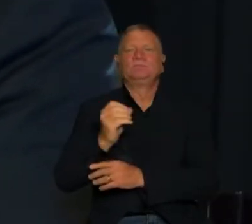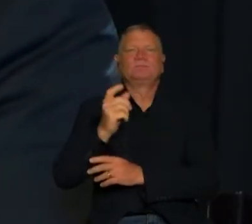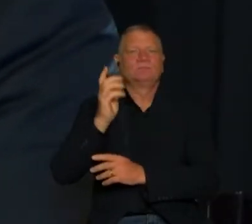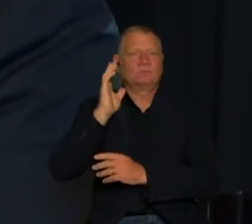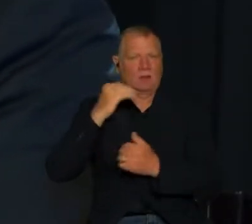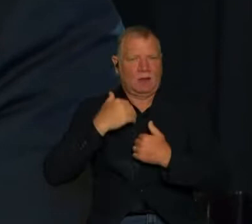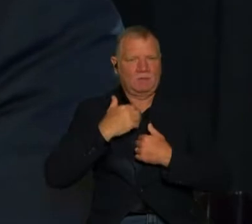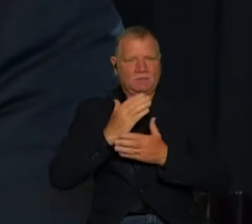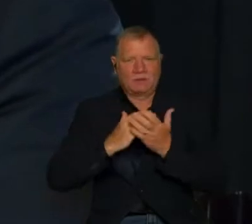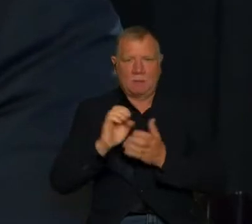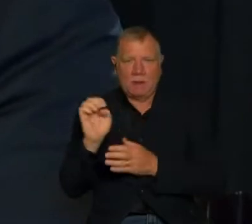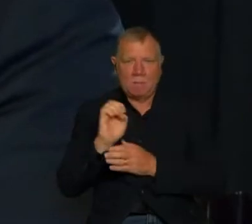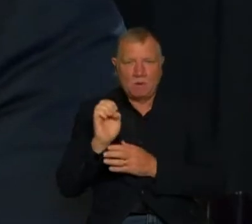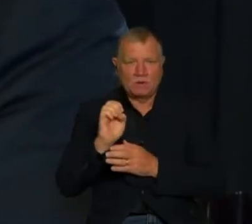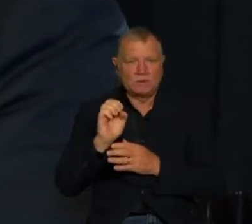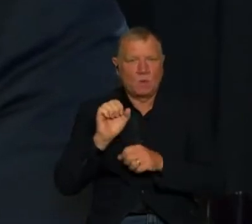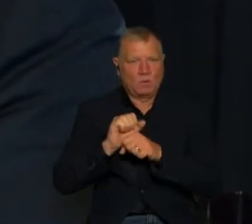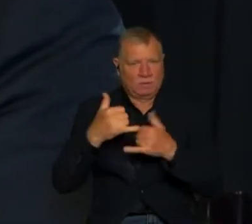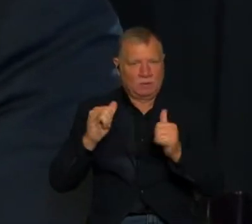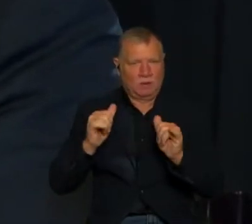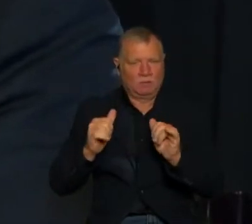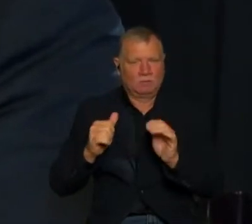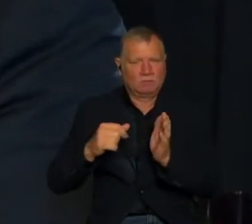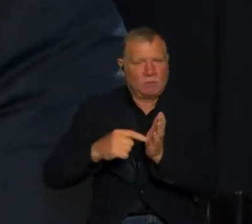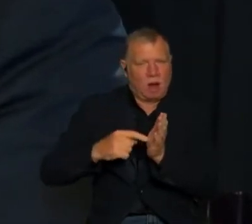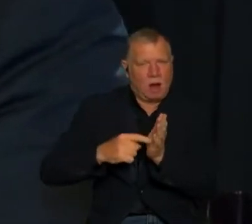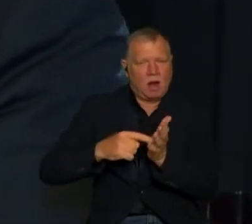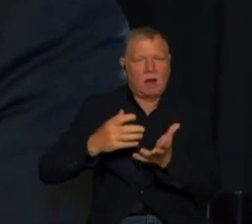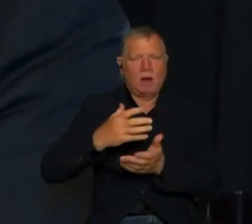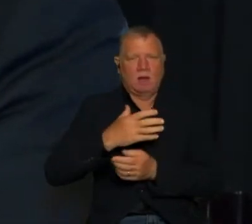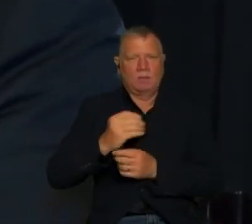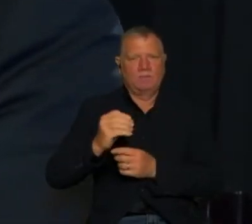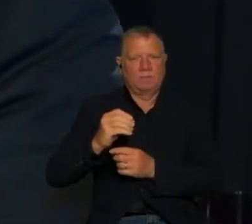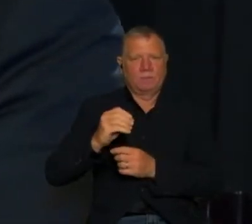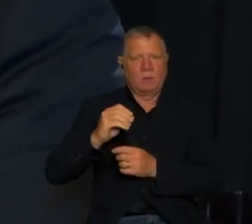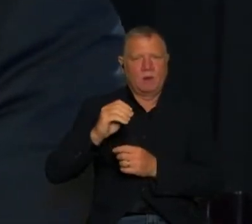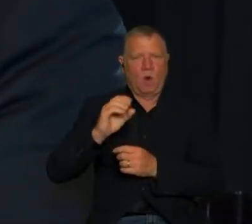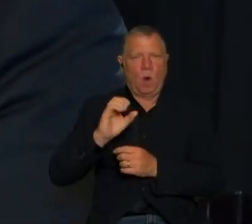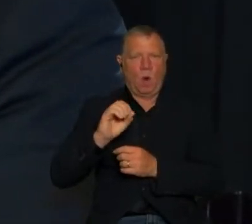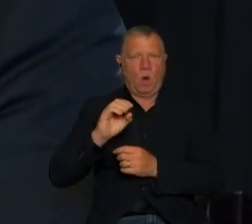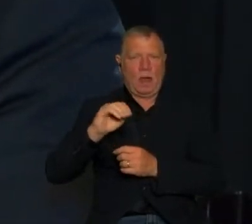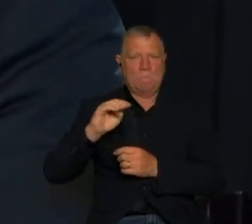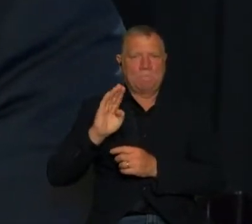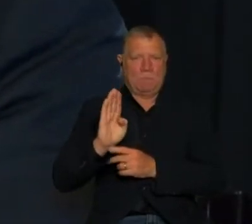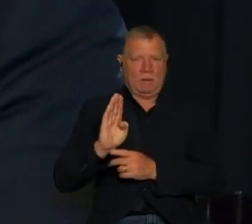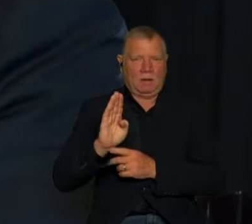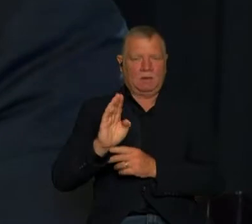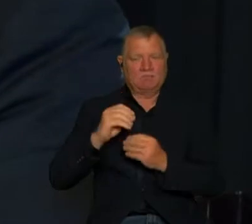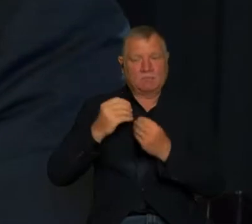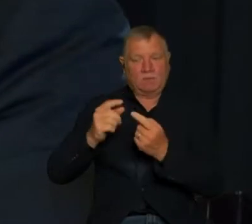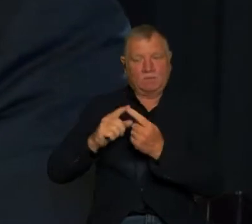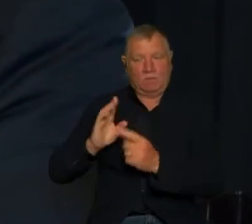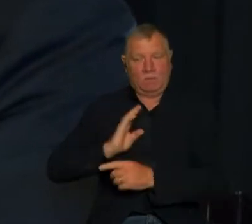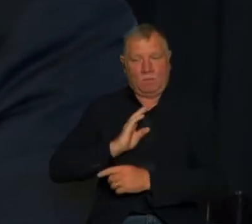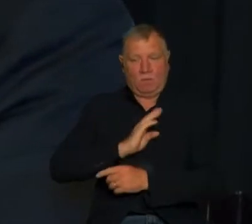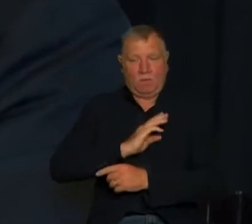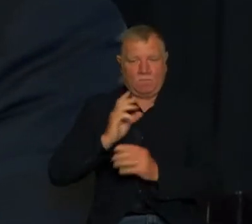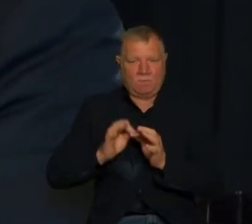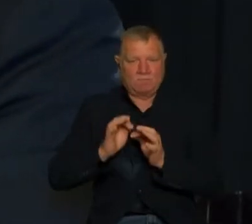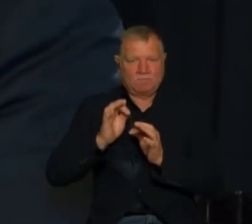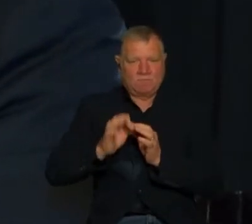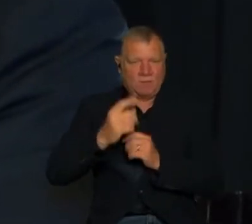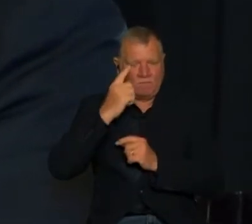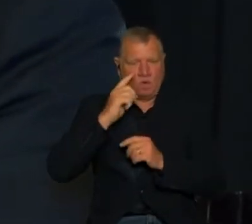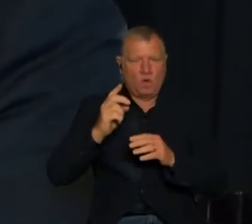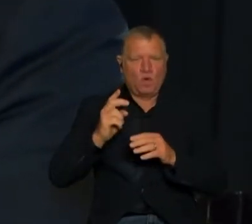pending, yesterday, OMB Director Juan Carlos Blanco sent the board a request for an additional extension for